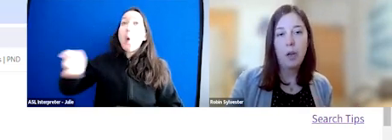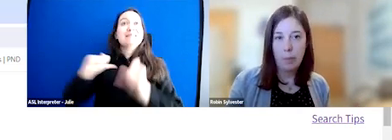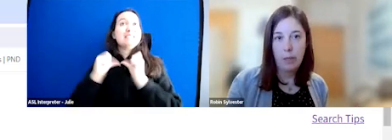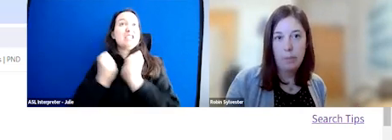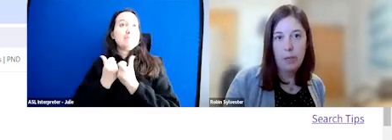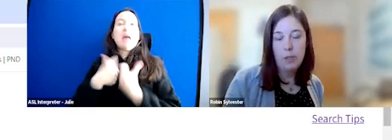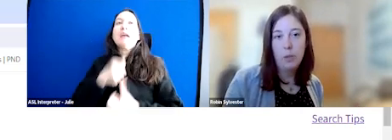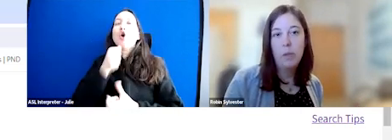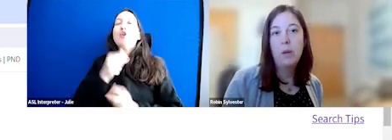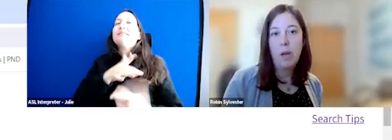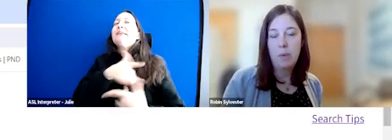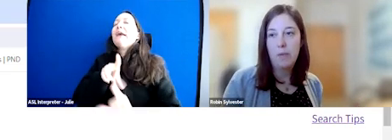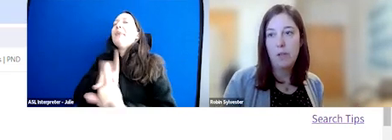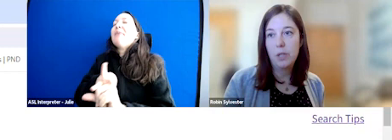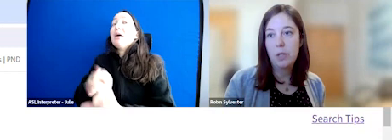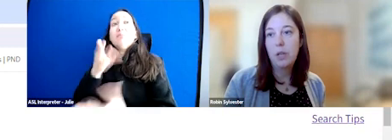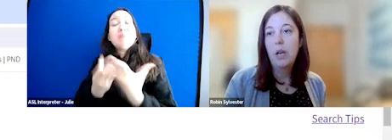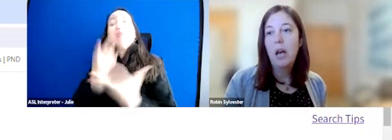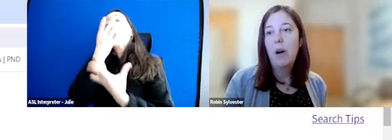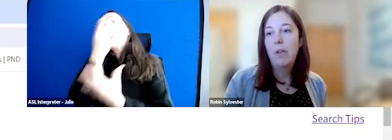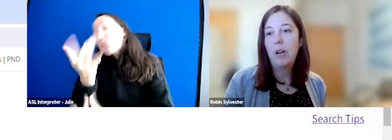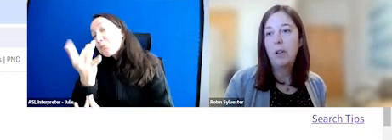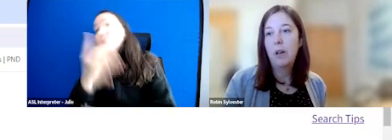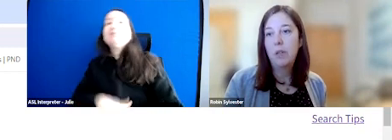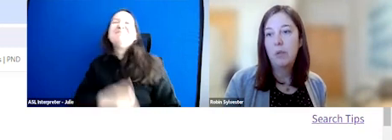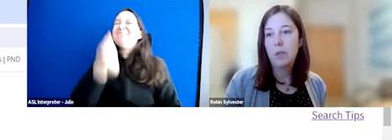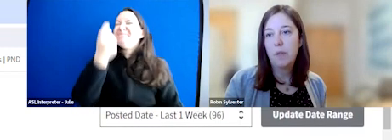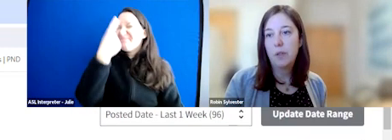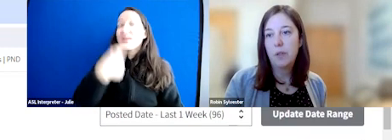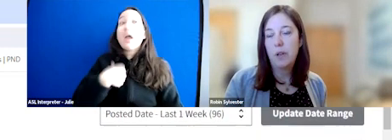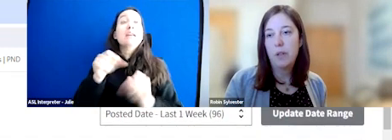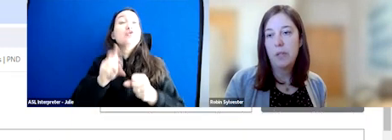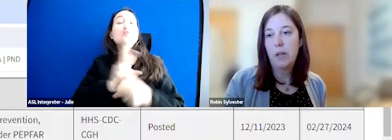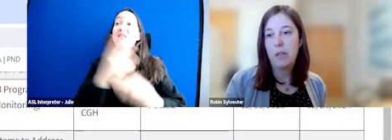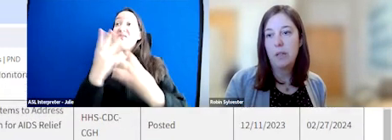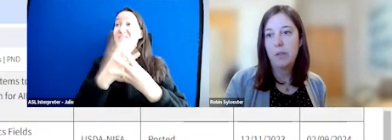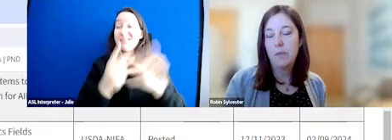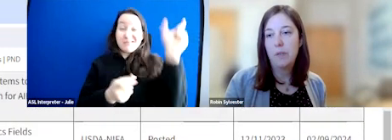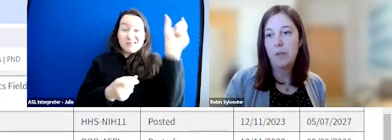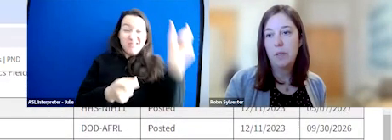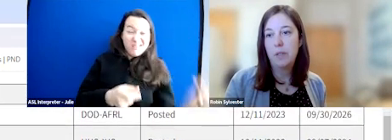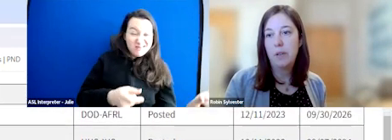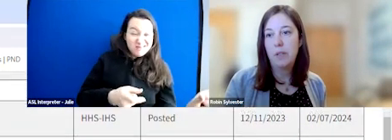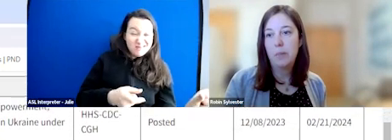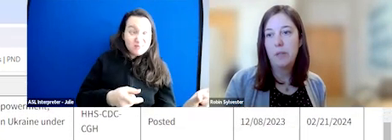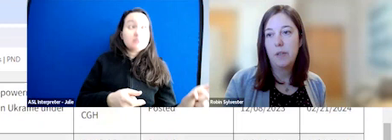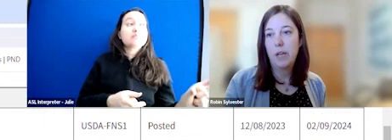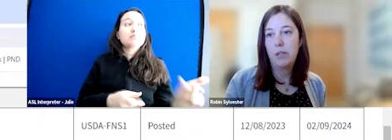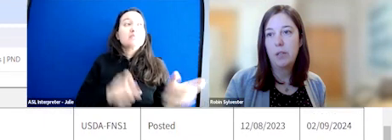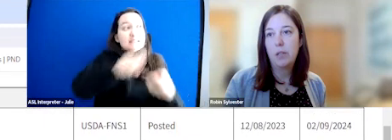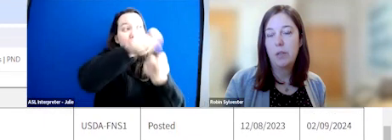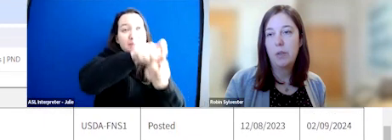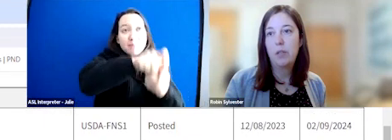I don't commonly apply to, but that might be of interest. However, I can also use the filters on the side here to filter this down to